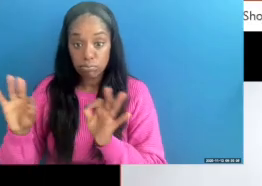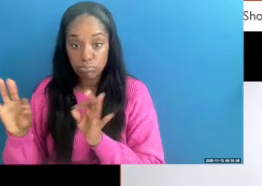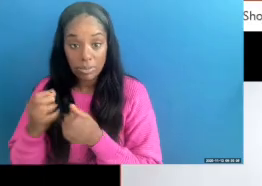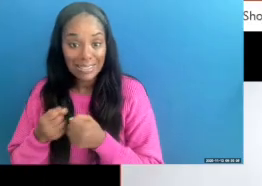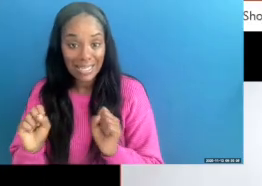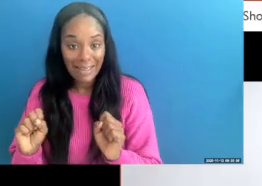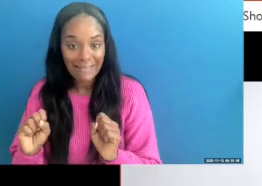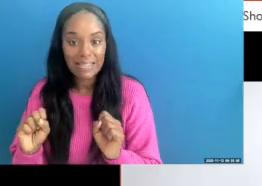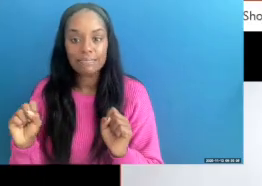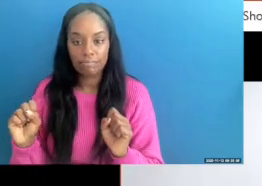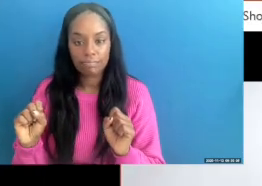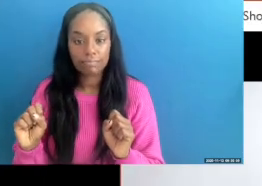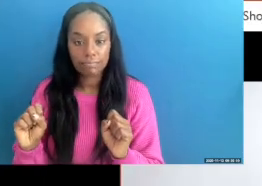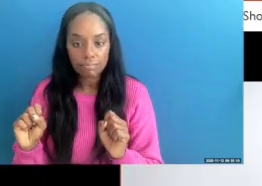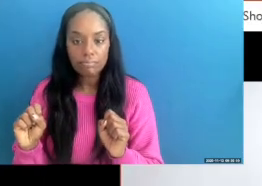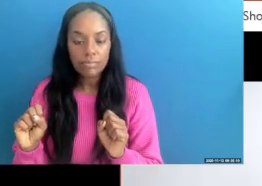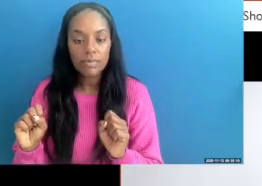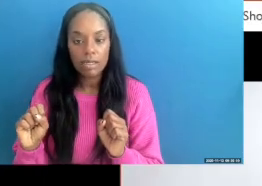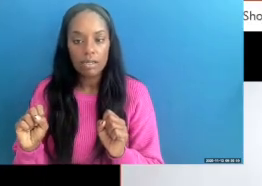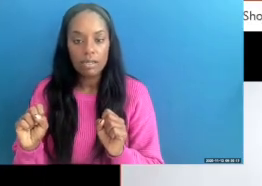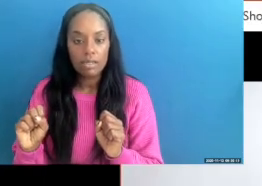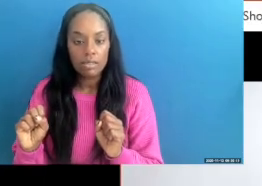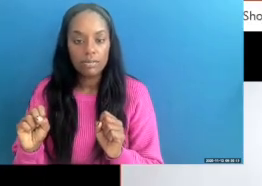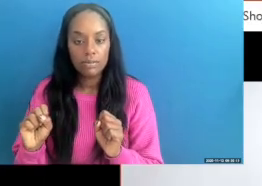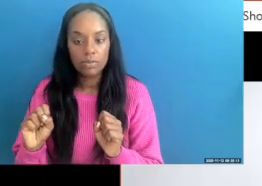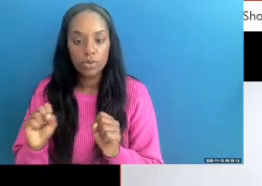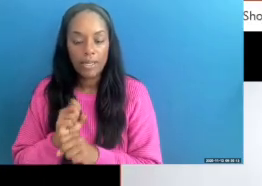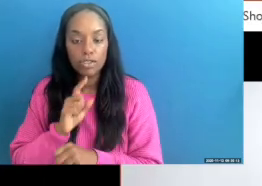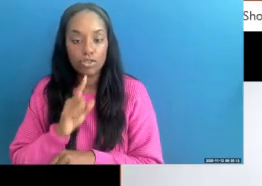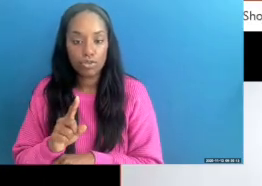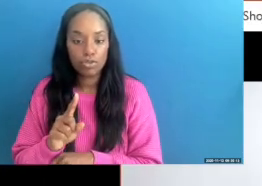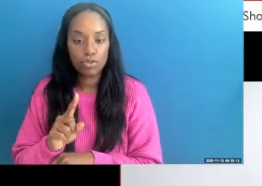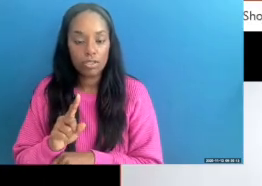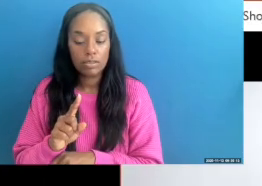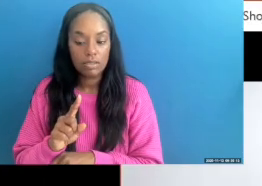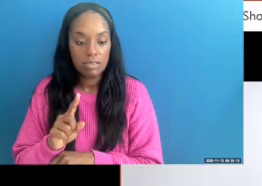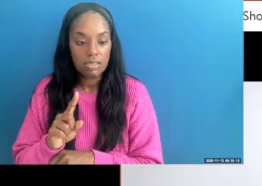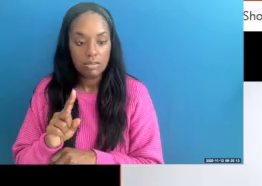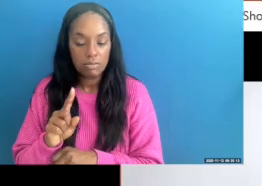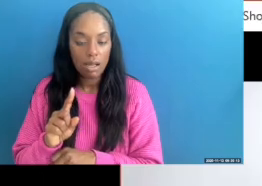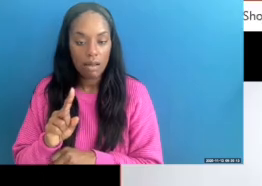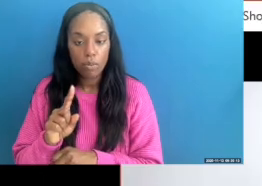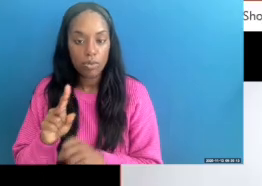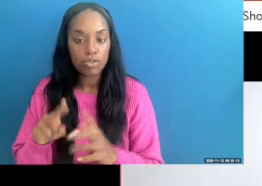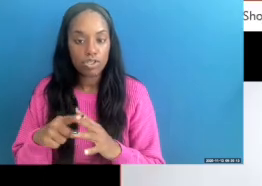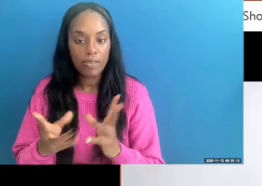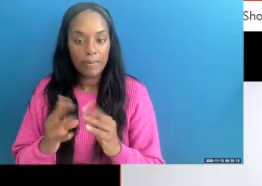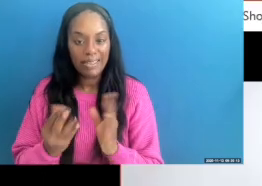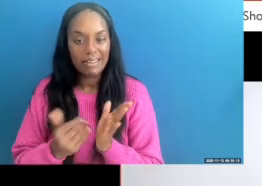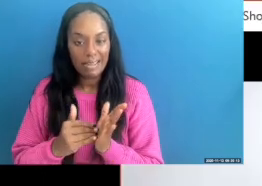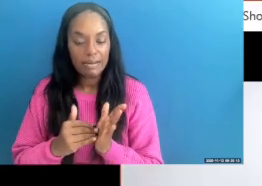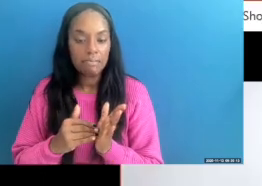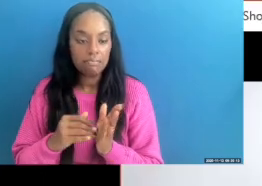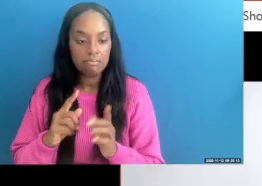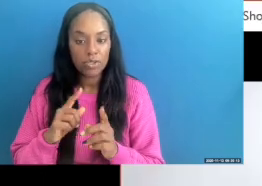room and we will resume the meeting. So folks on Zoom, just hang tight. All right, next slide.